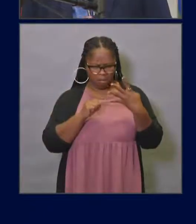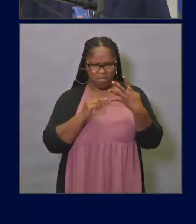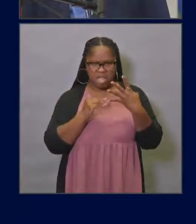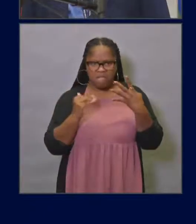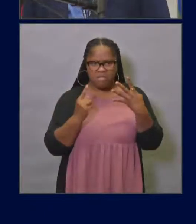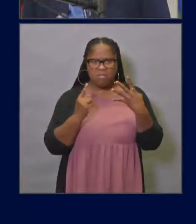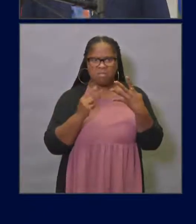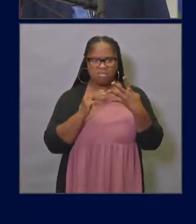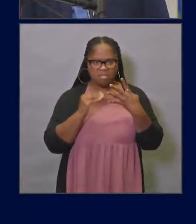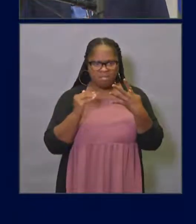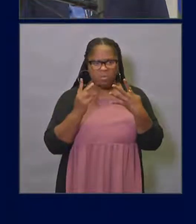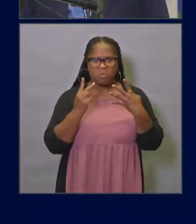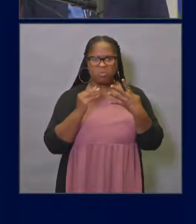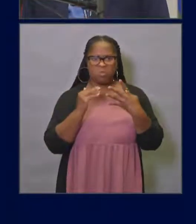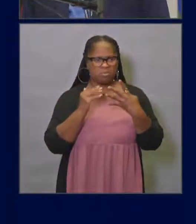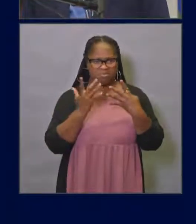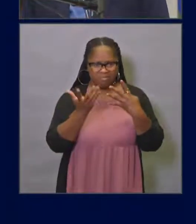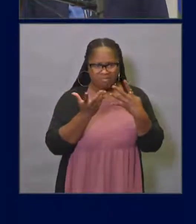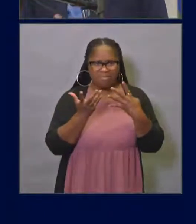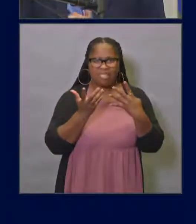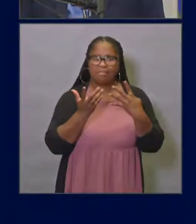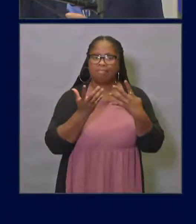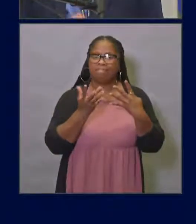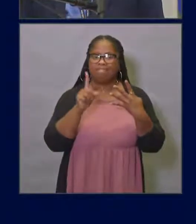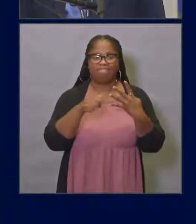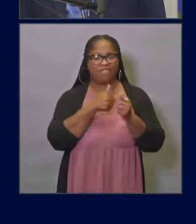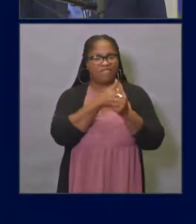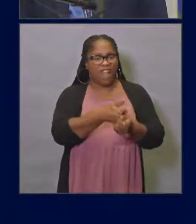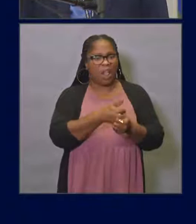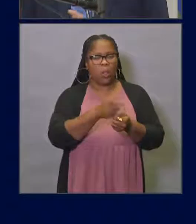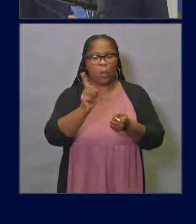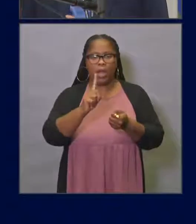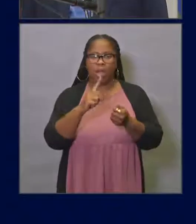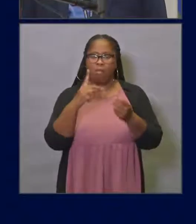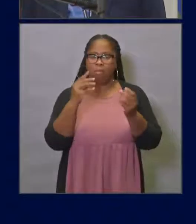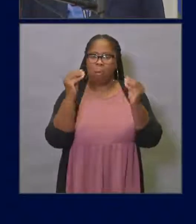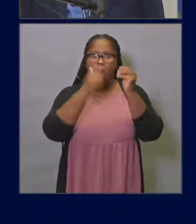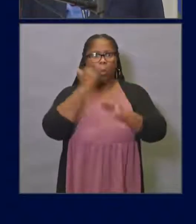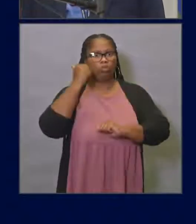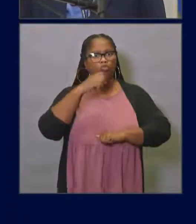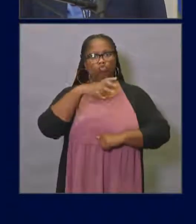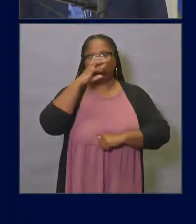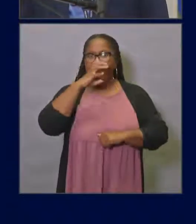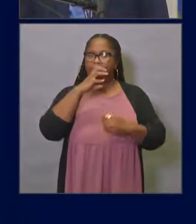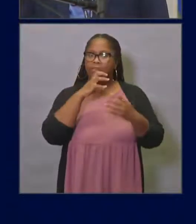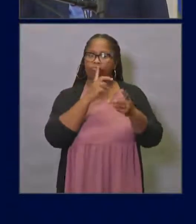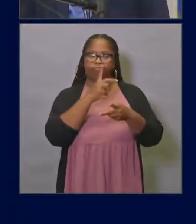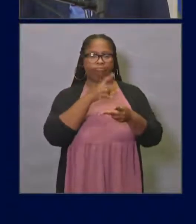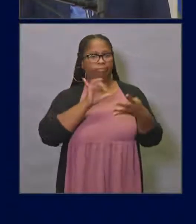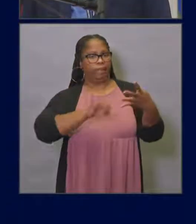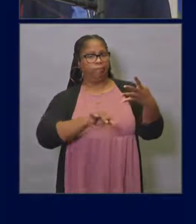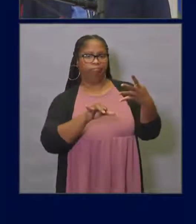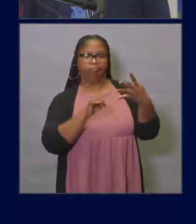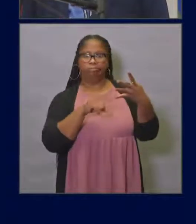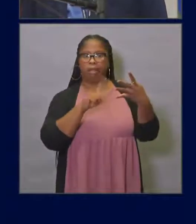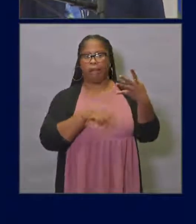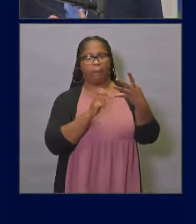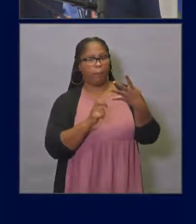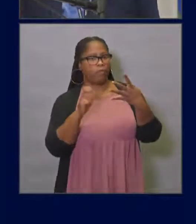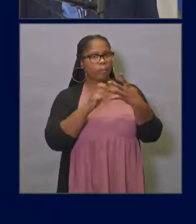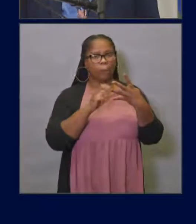state places you in the most restrictive tier when all of your metrics are not just in one tier. And I